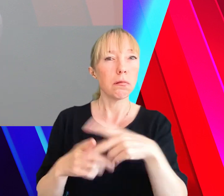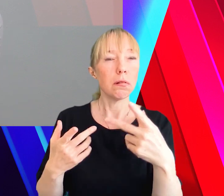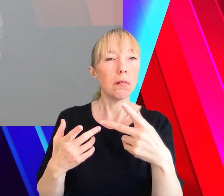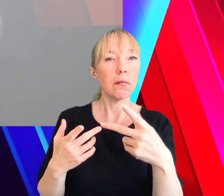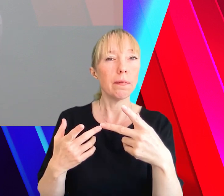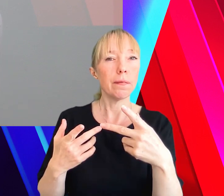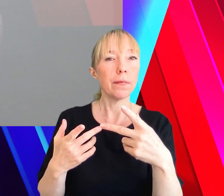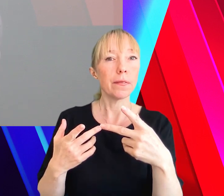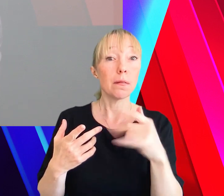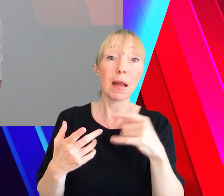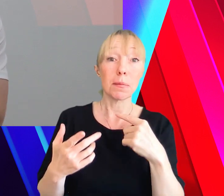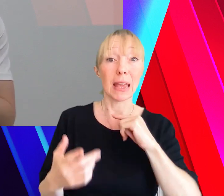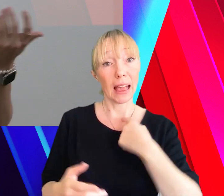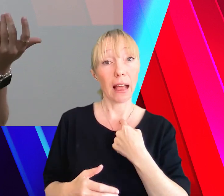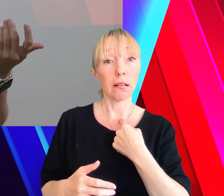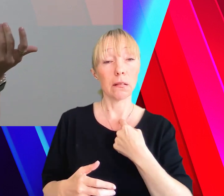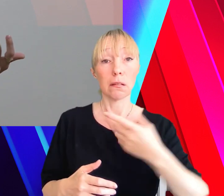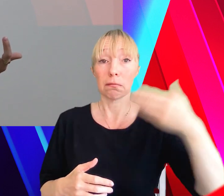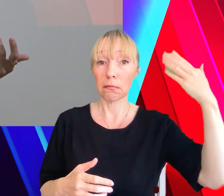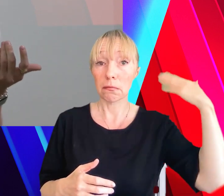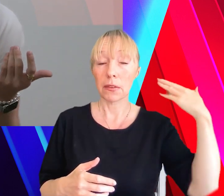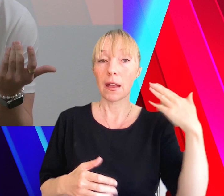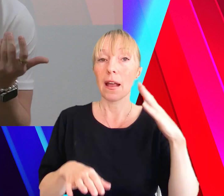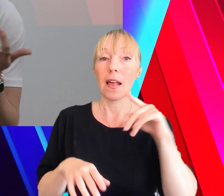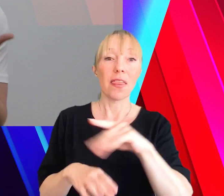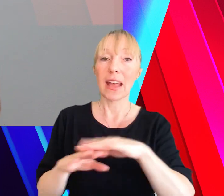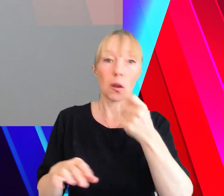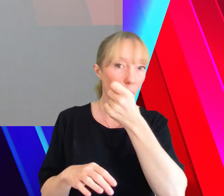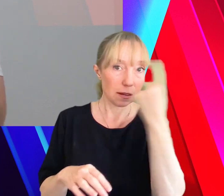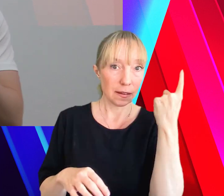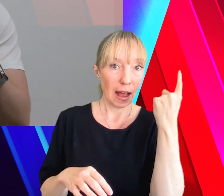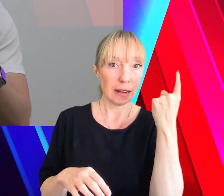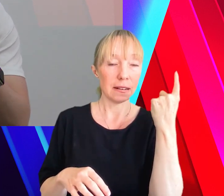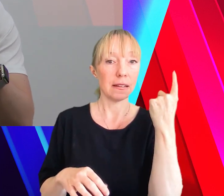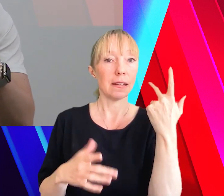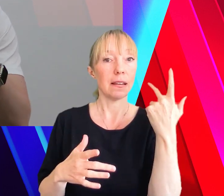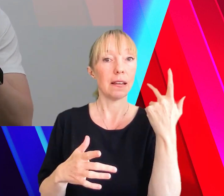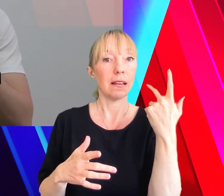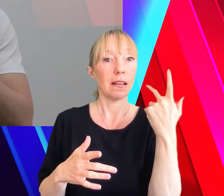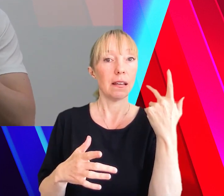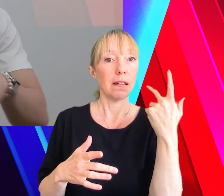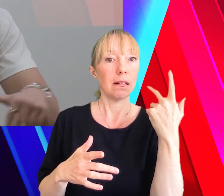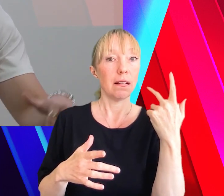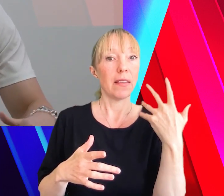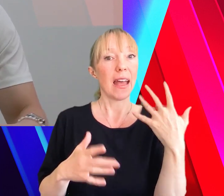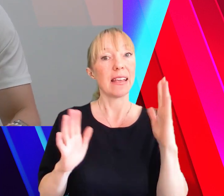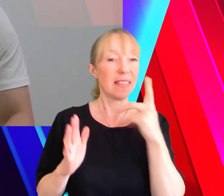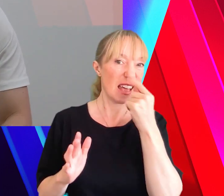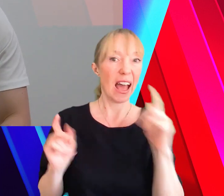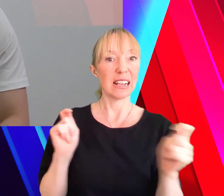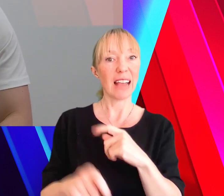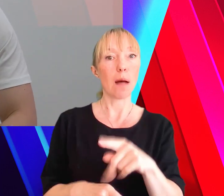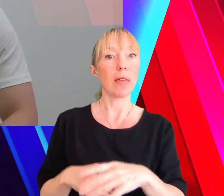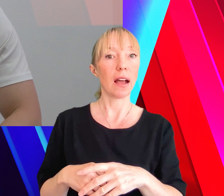really persecuted for and even like lose their lives, for example. And they don't understand that they were these trailblazers